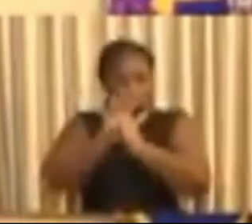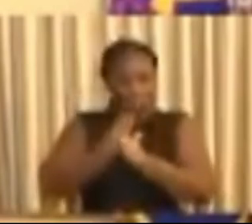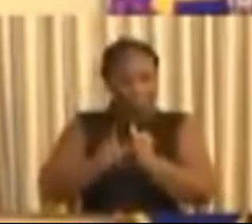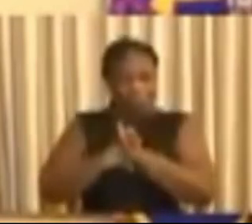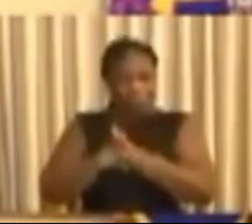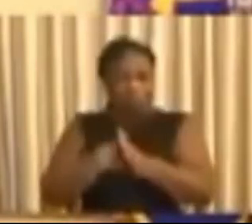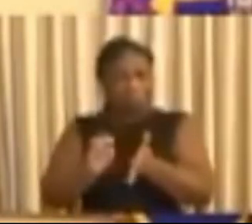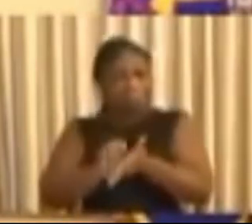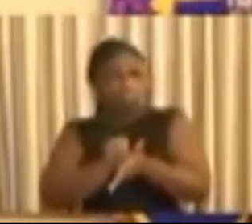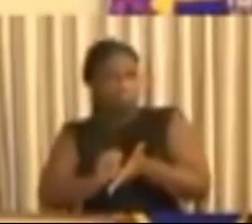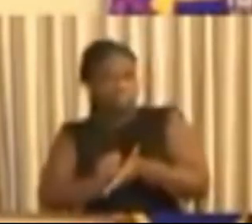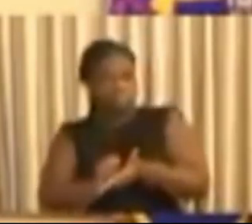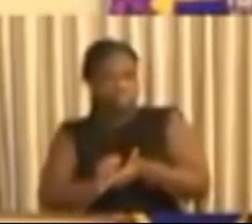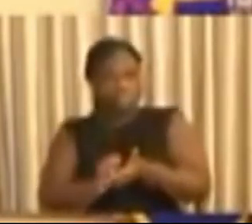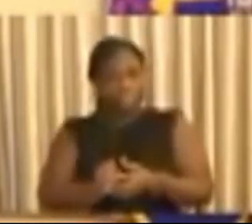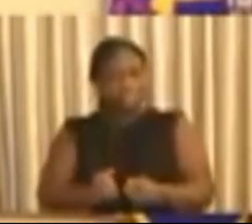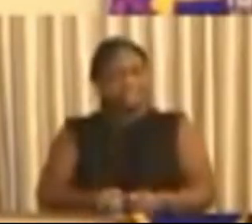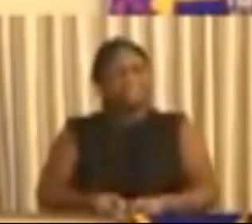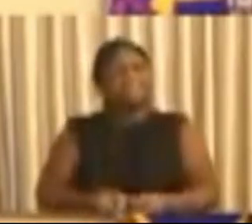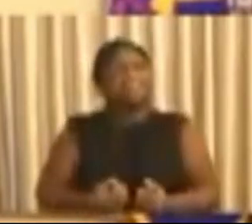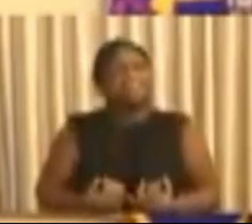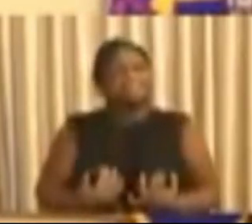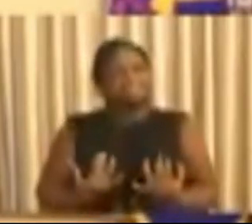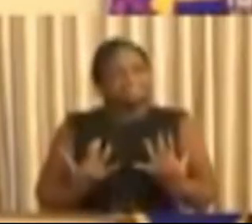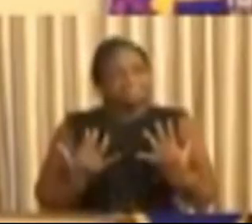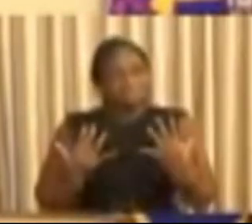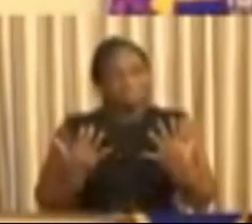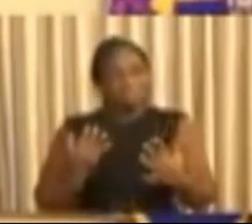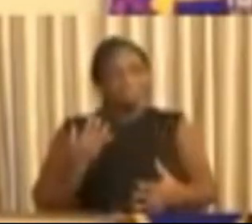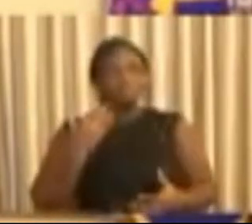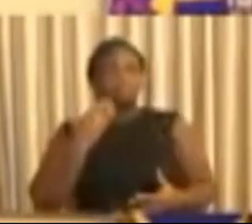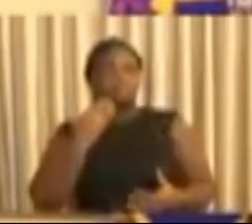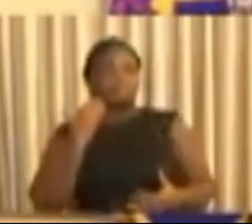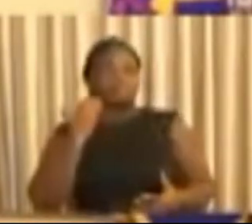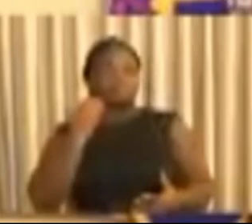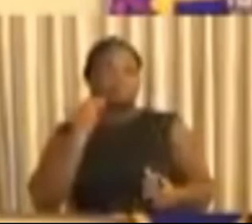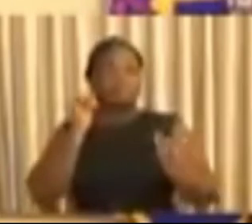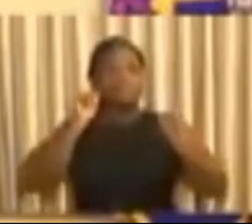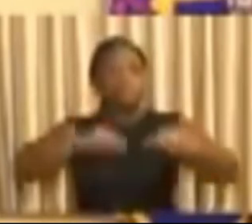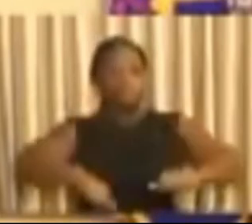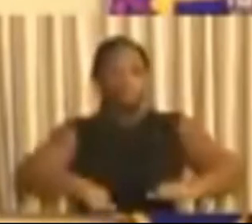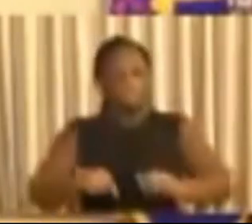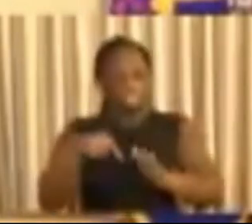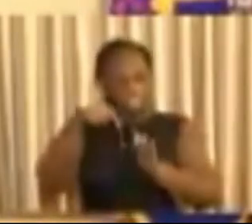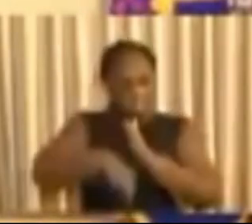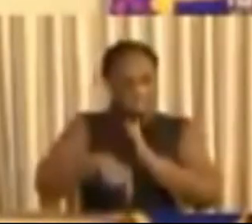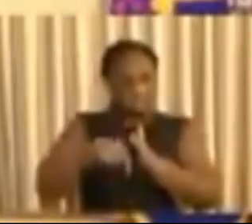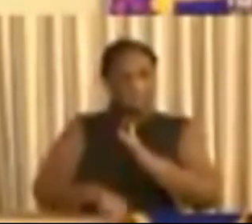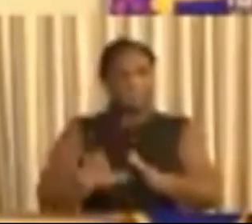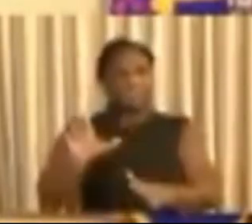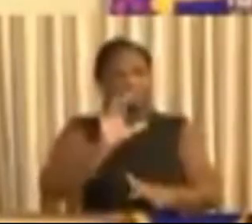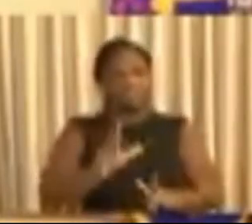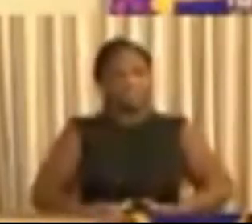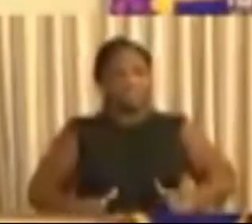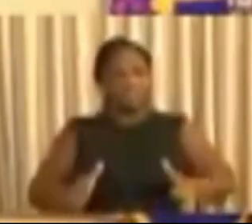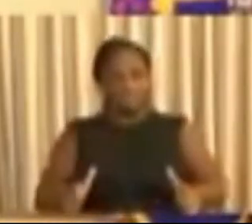life, and inspire the expansion of our domestic capability and deepen our